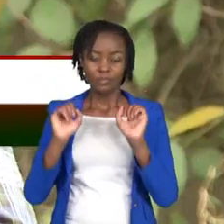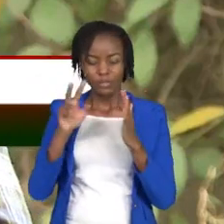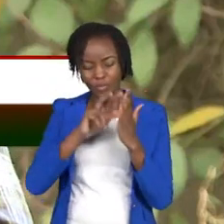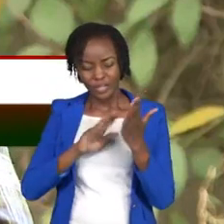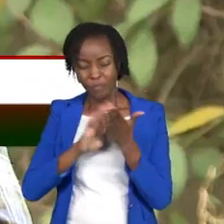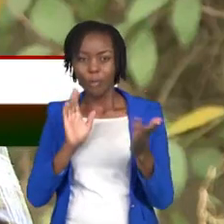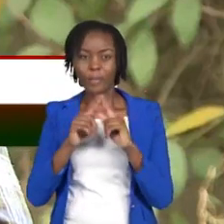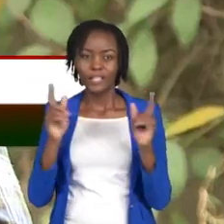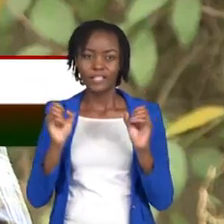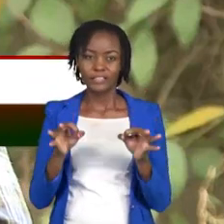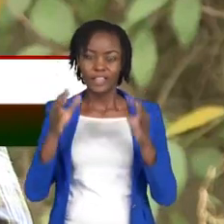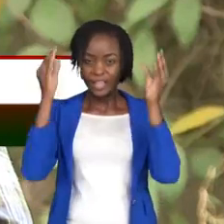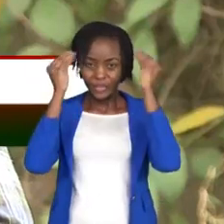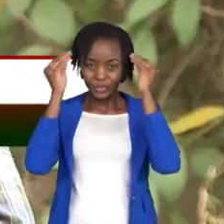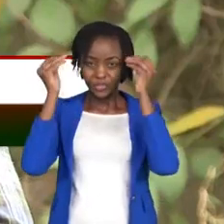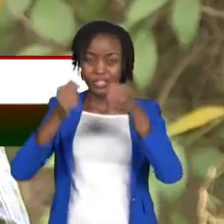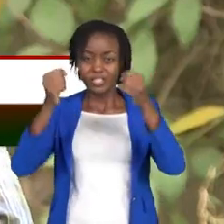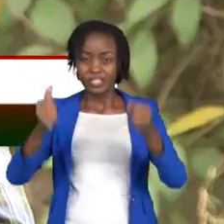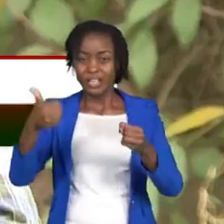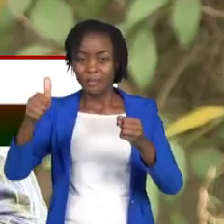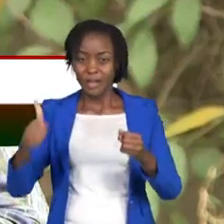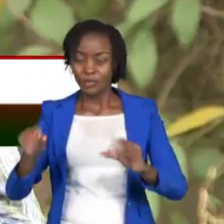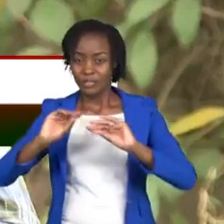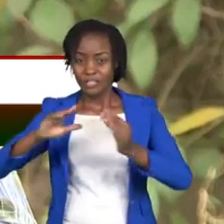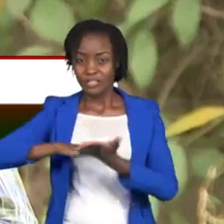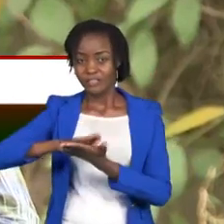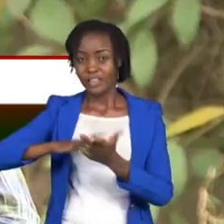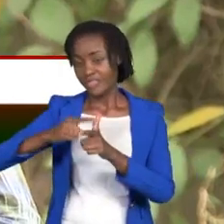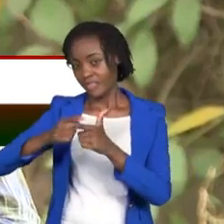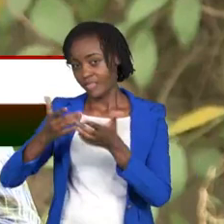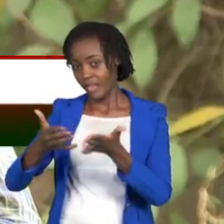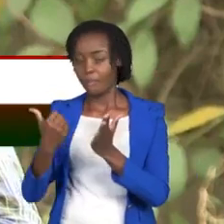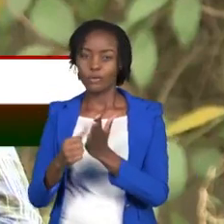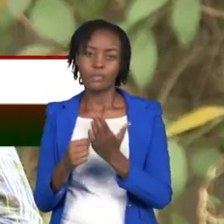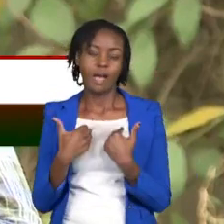But if the education system does not actually give a foundation, then there's the problem.